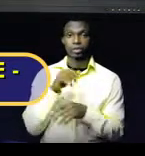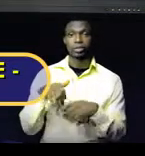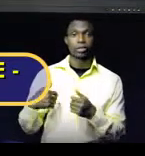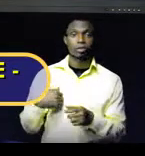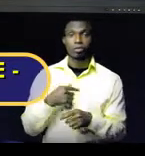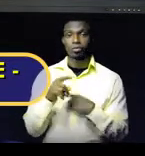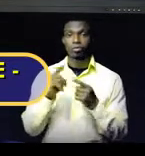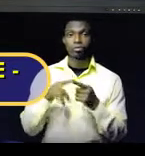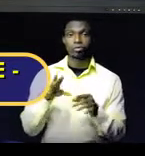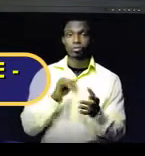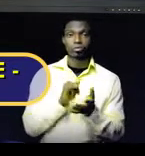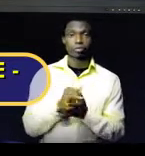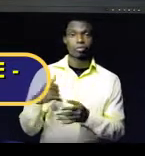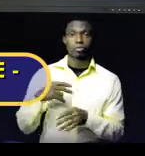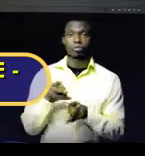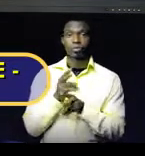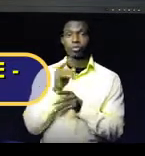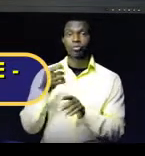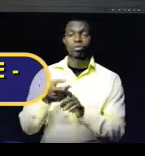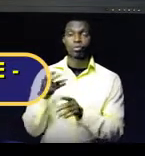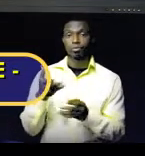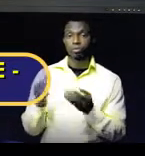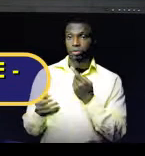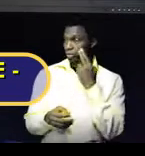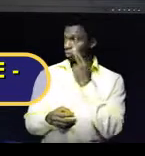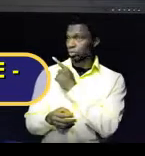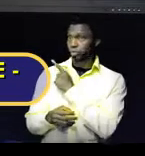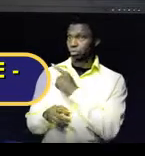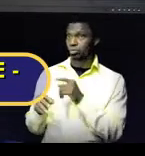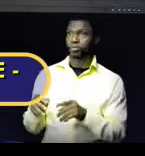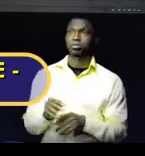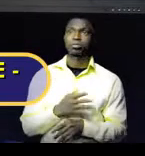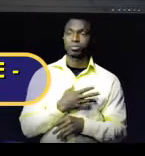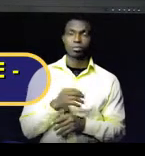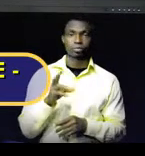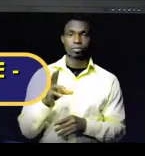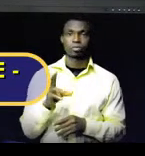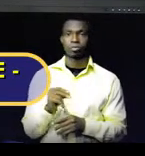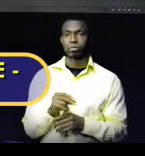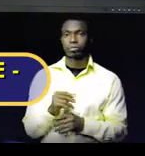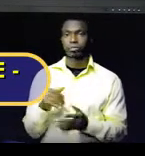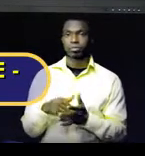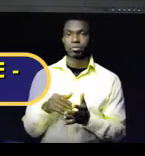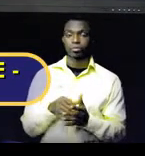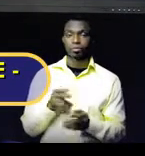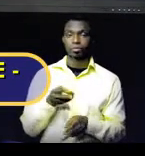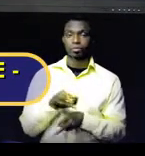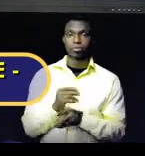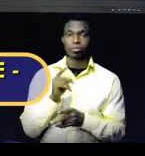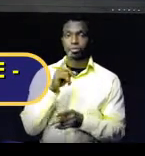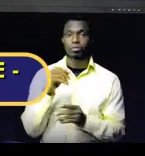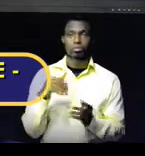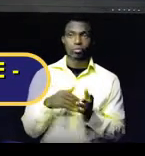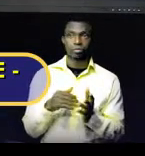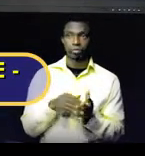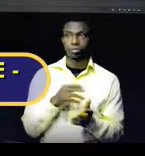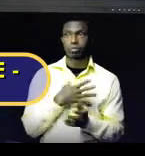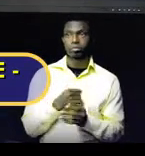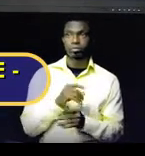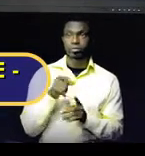borrow from him, okay? So that's exactly what we're going to do. So we borrow 1 from here and then we're left with 0 and give it to this